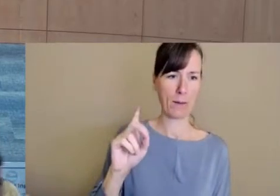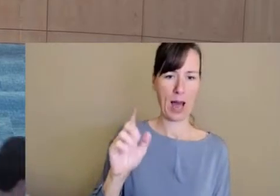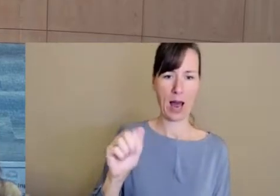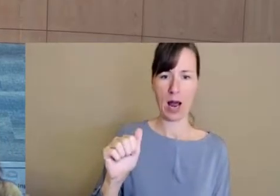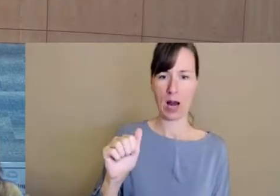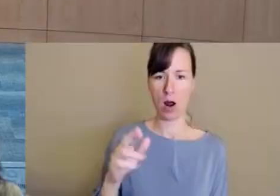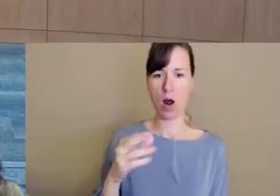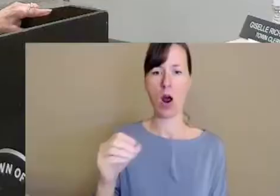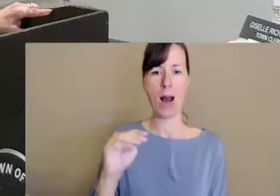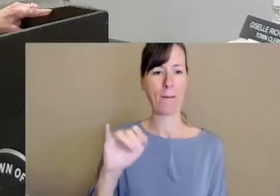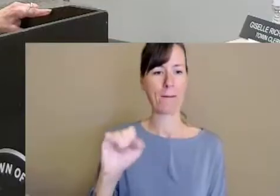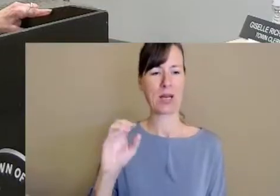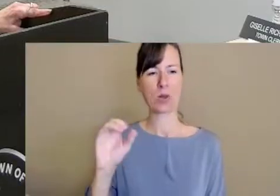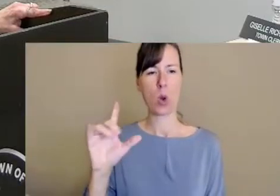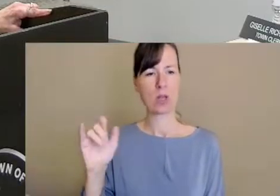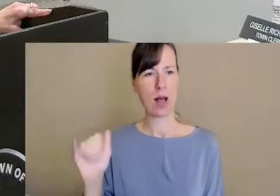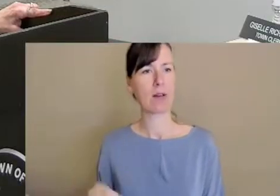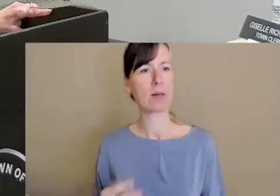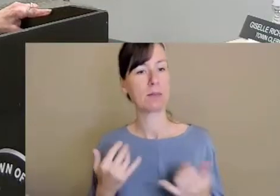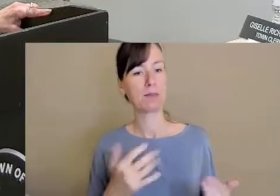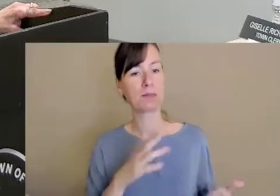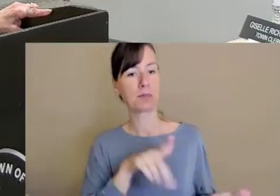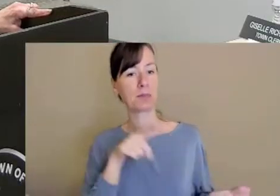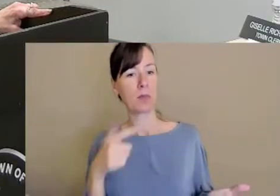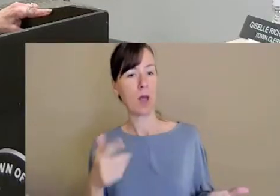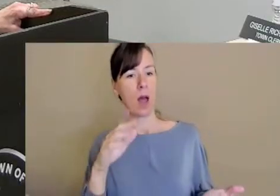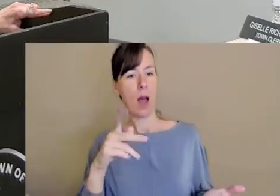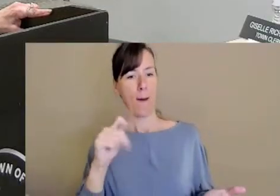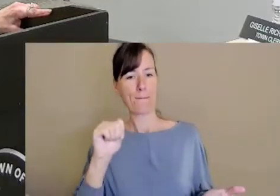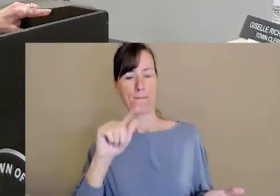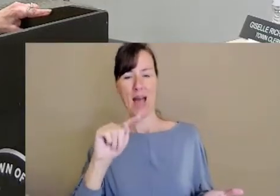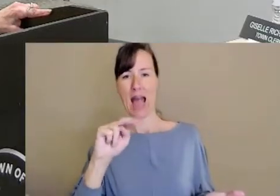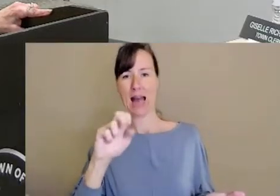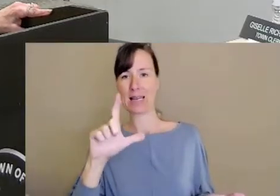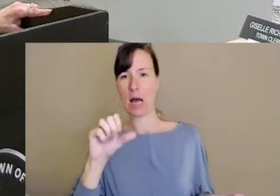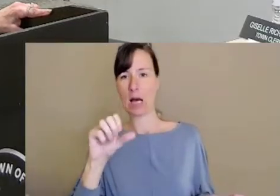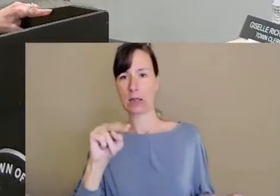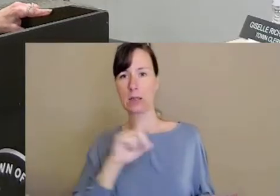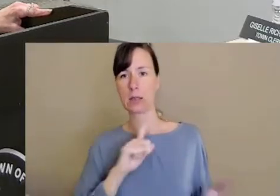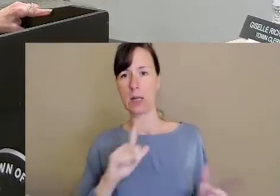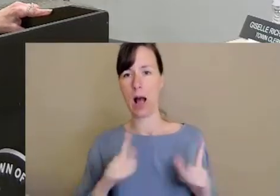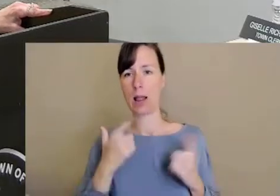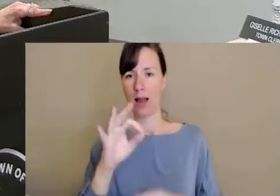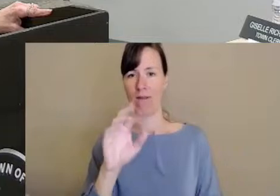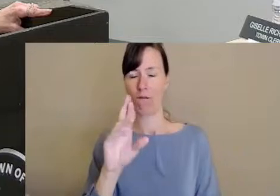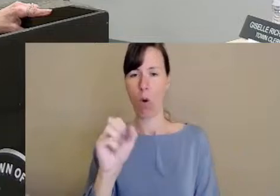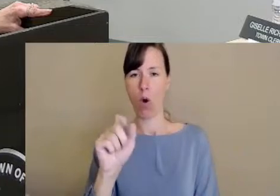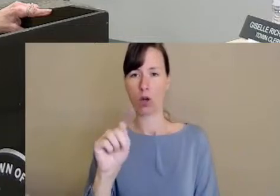My name is Pat Nelson. I live on Forest Road in Ward 1. I've been a resident of Cheverly.